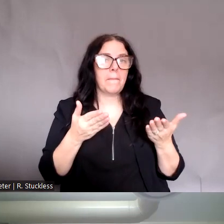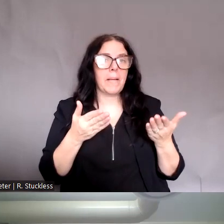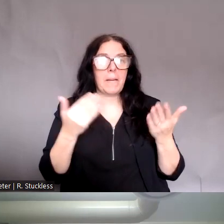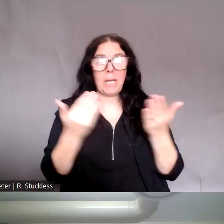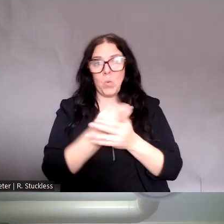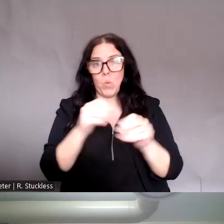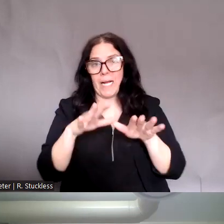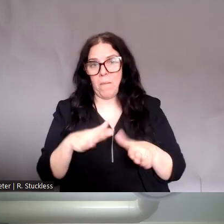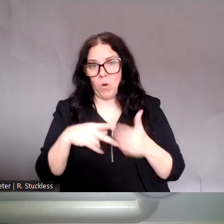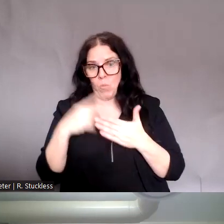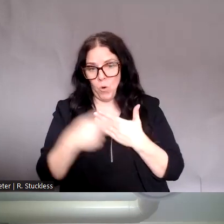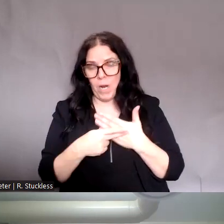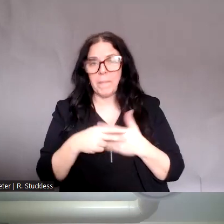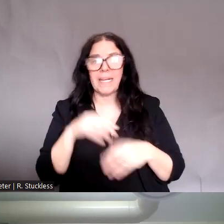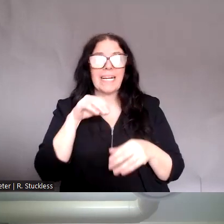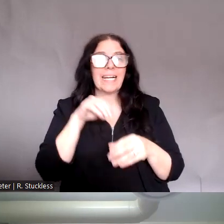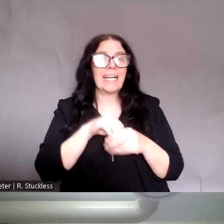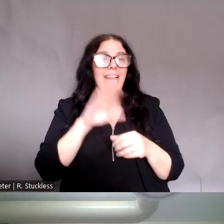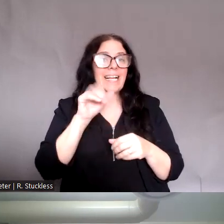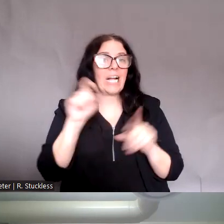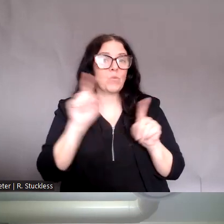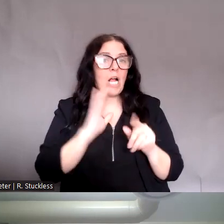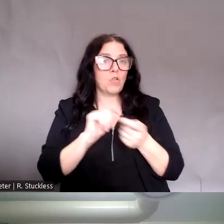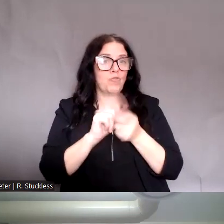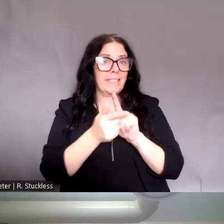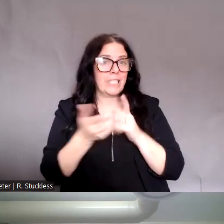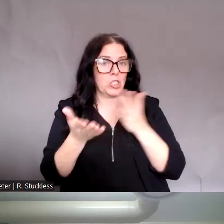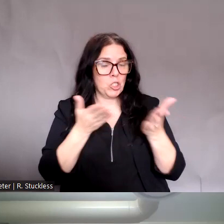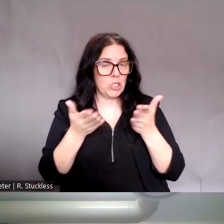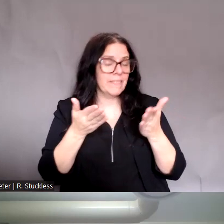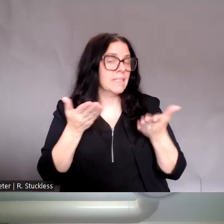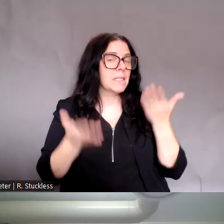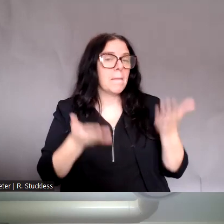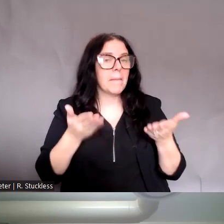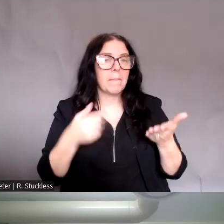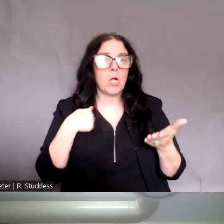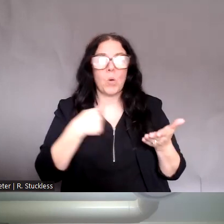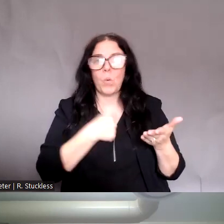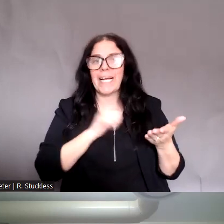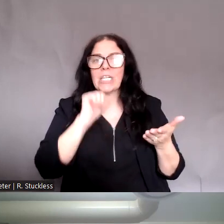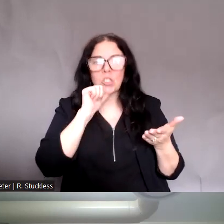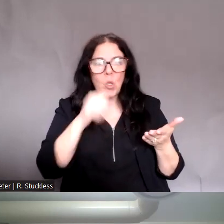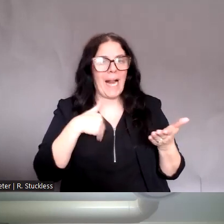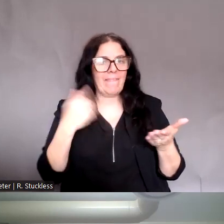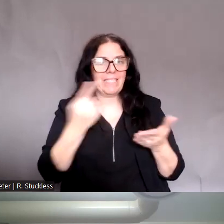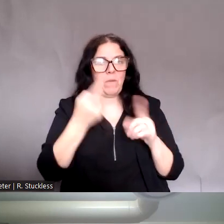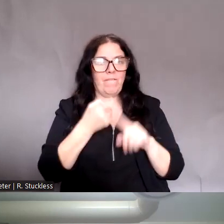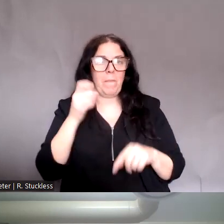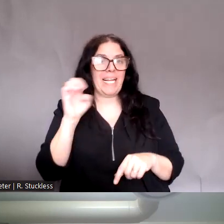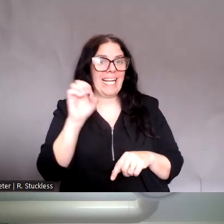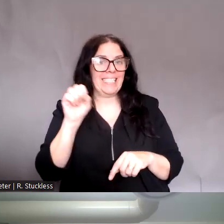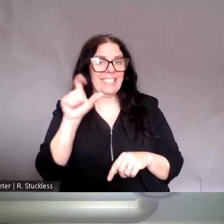newcomer programming. In the case of our translation services, it might be that we don't have someone from the ESL